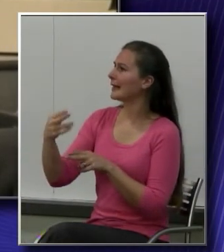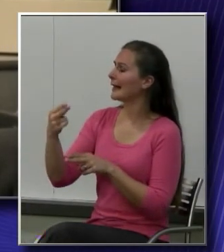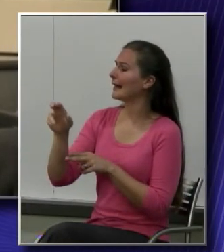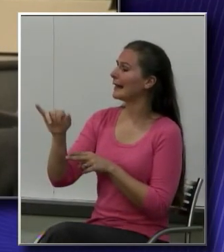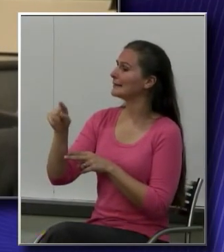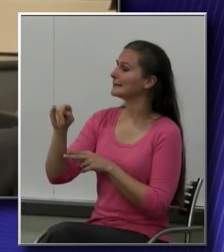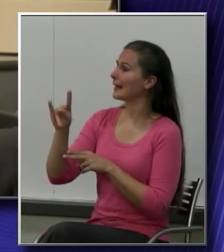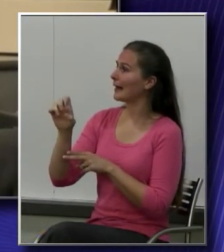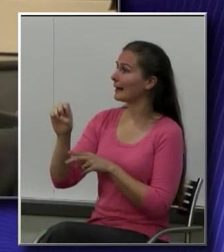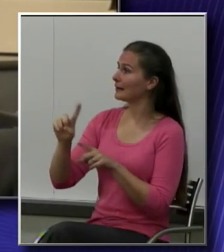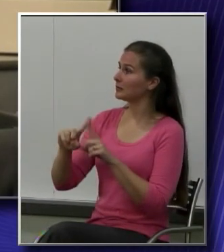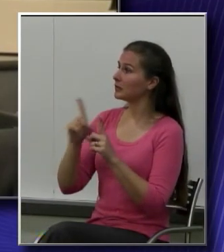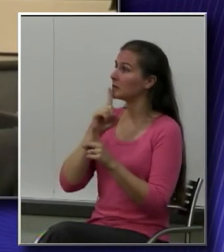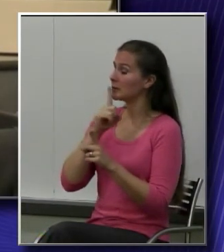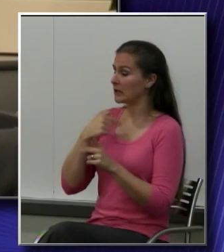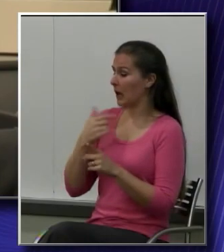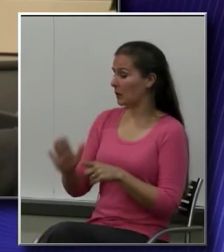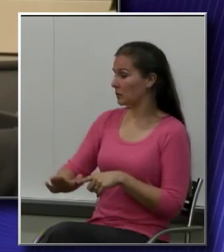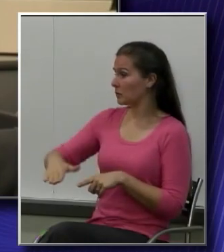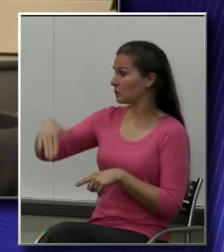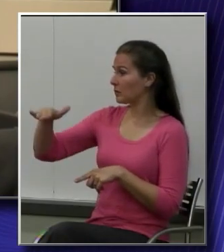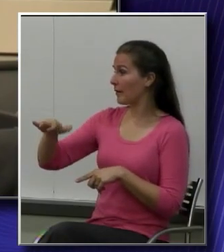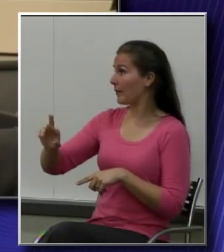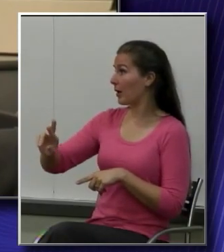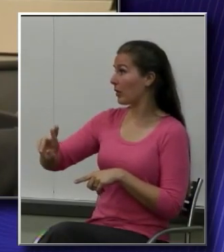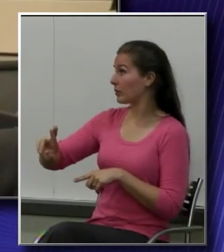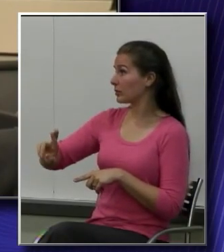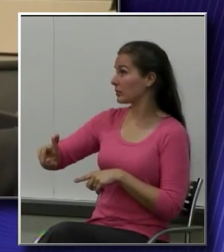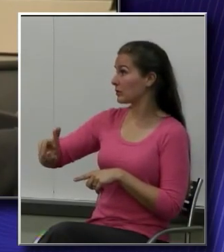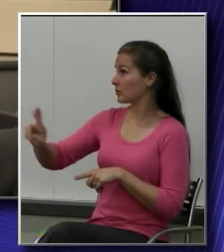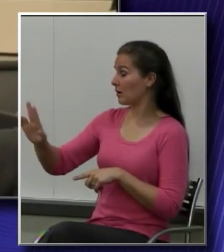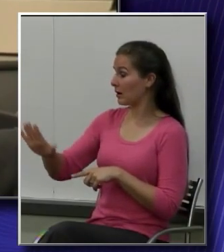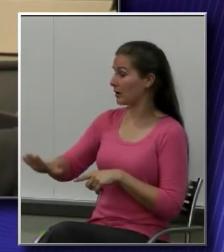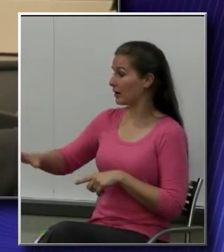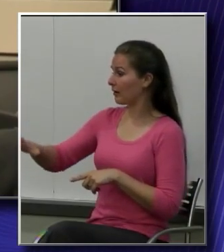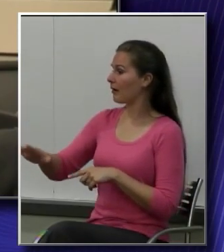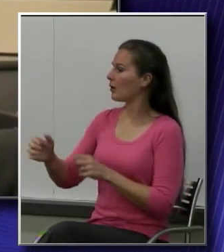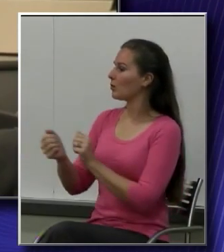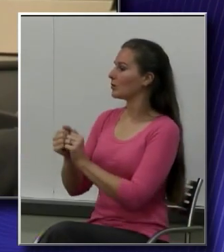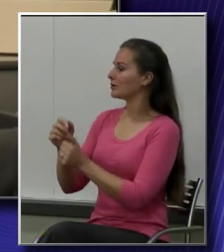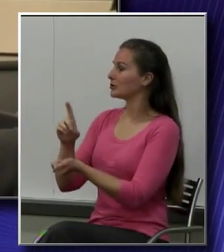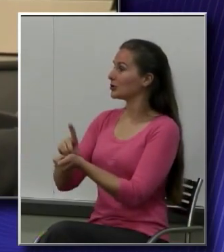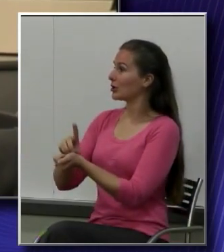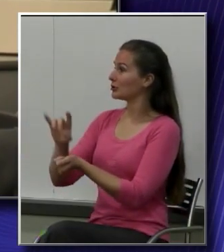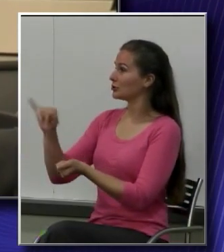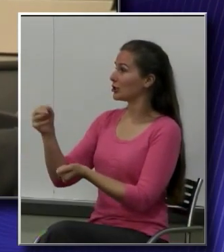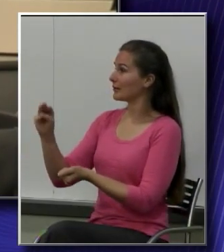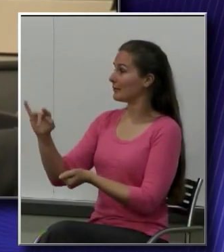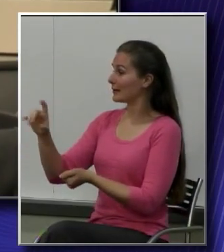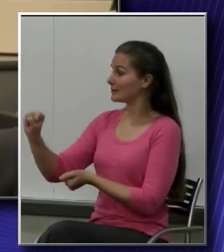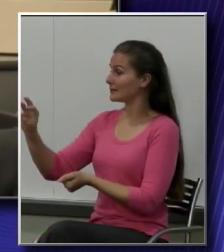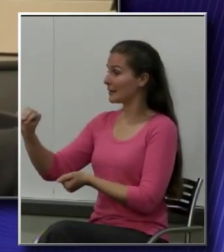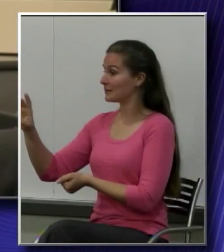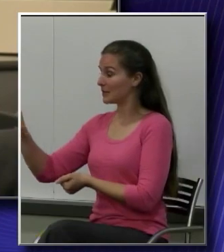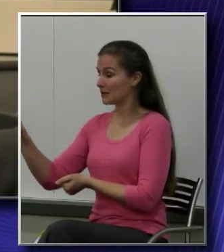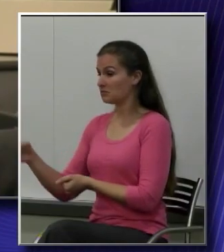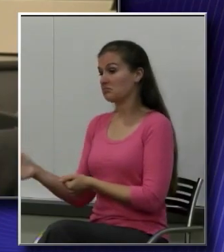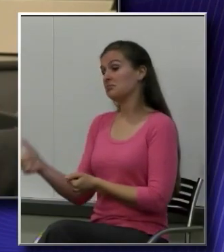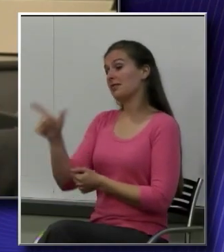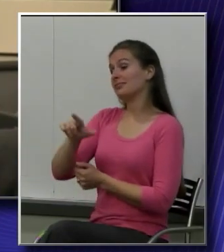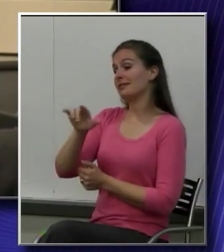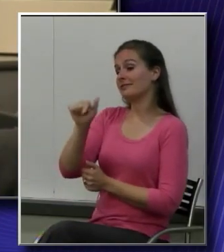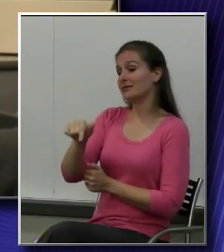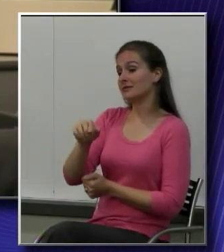a block where we, on the right side was Dr. Jane Mills, MD. On the left side was Dr. Pearson,